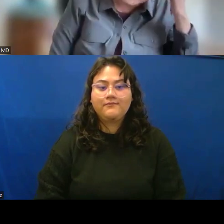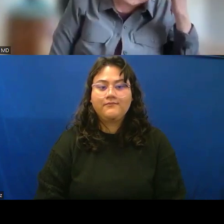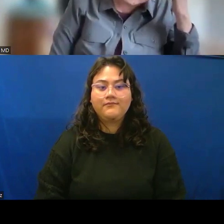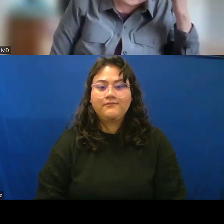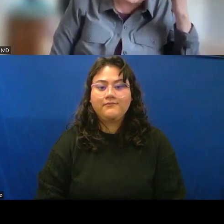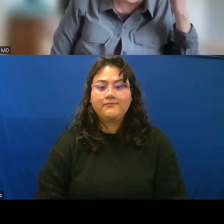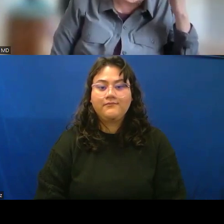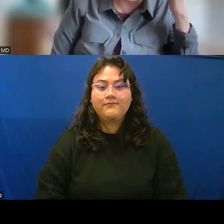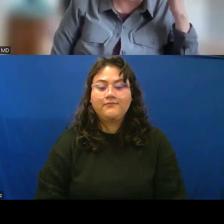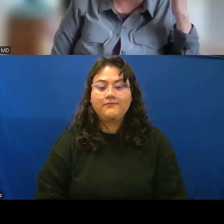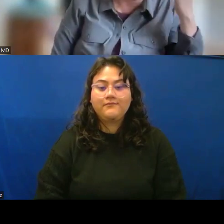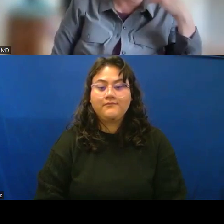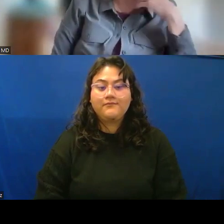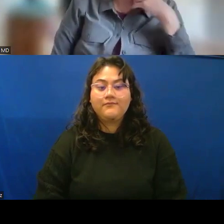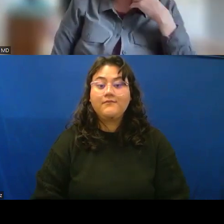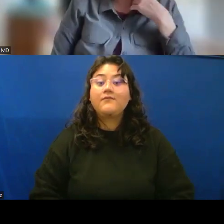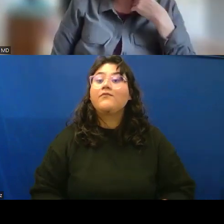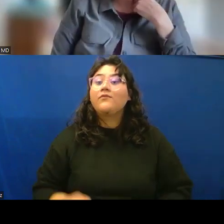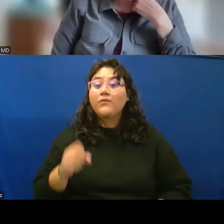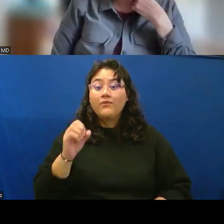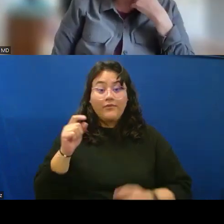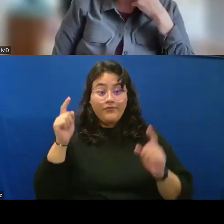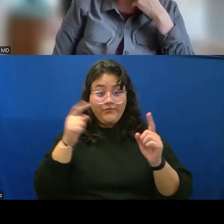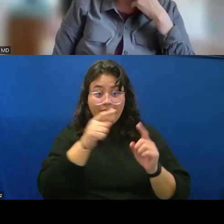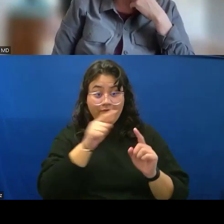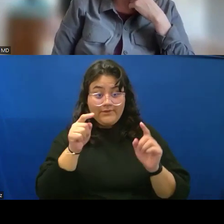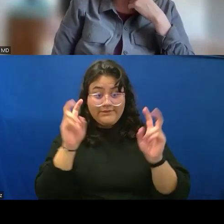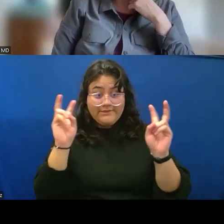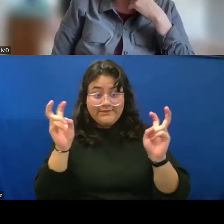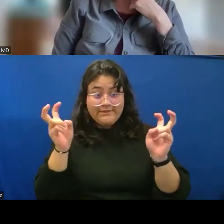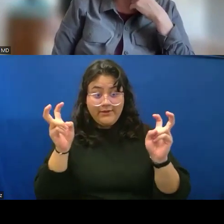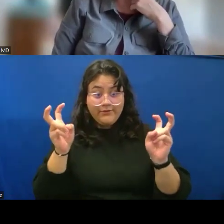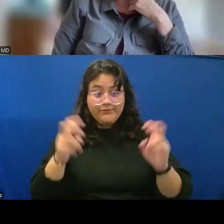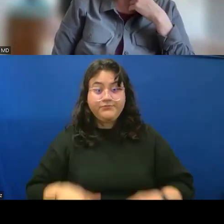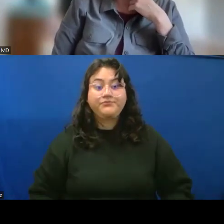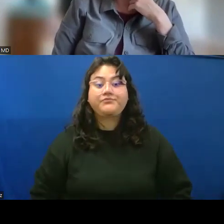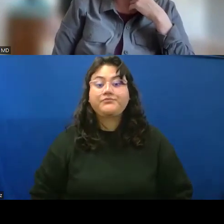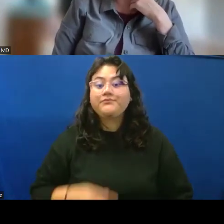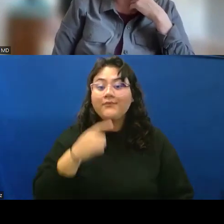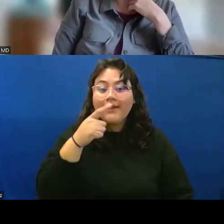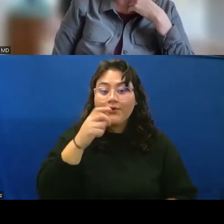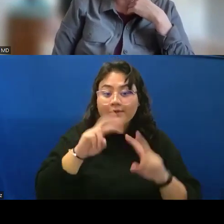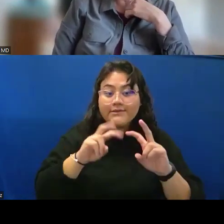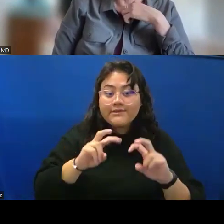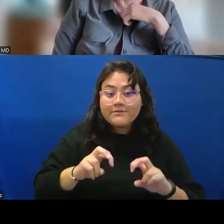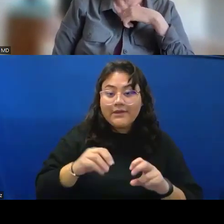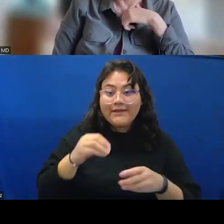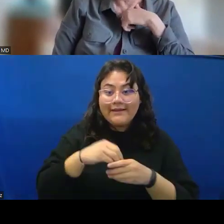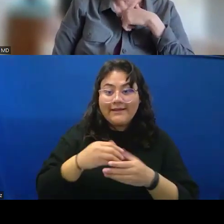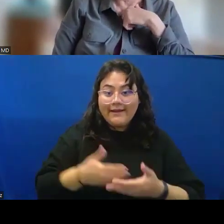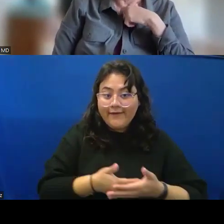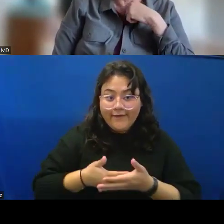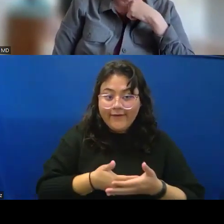So here's the title page of the report. It's called Hearing Assessment in Infants, Children, and Adolescents, Recommendations